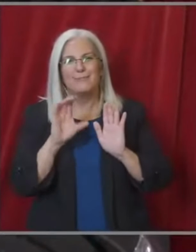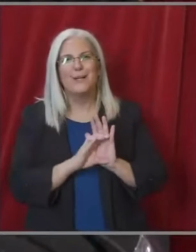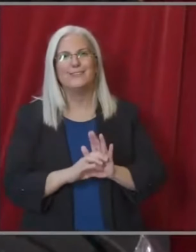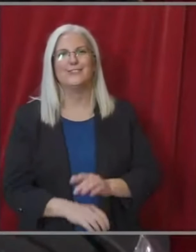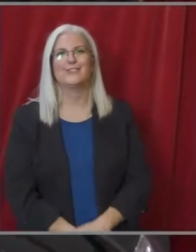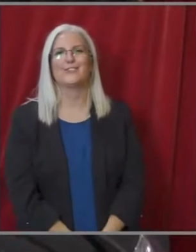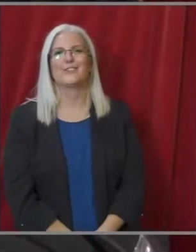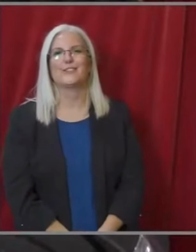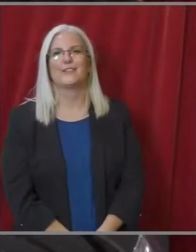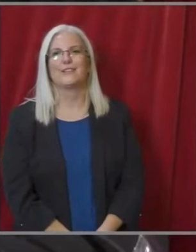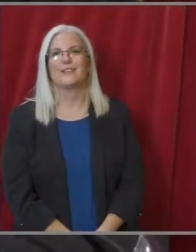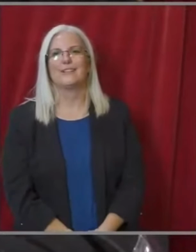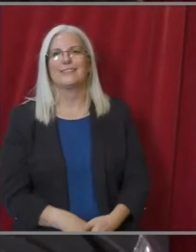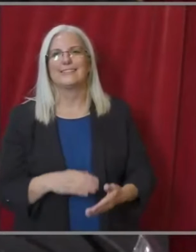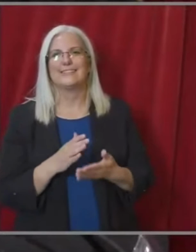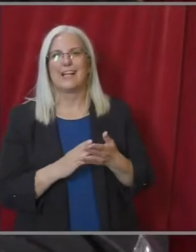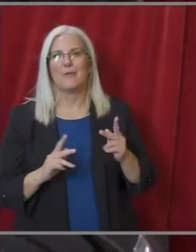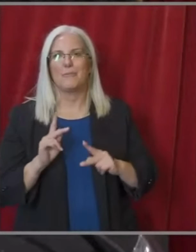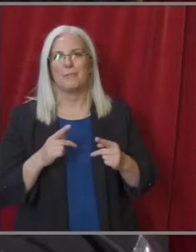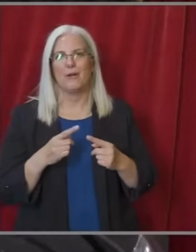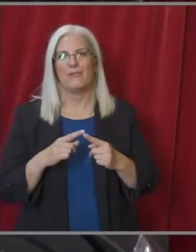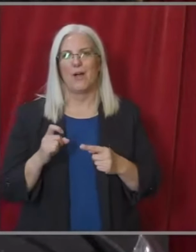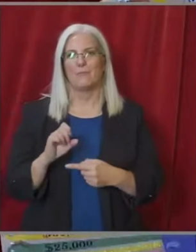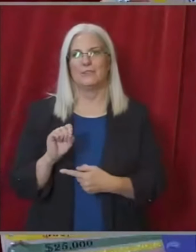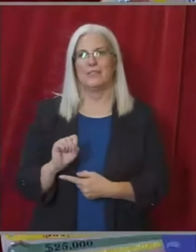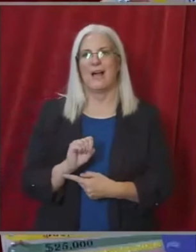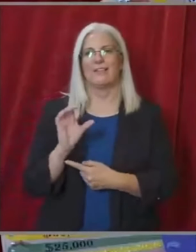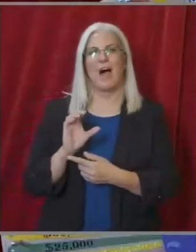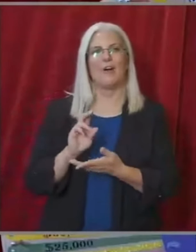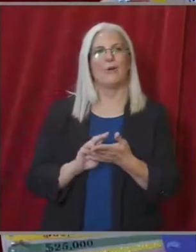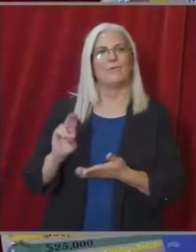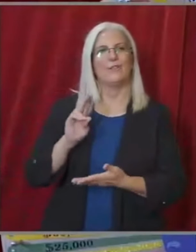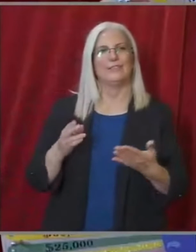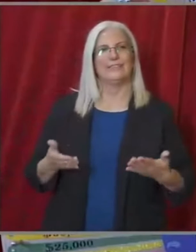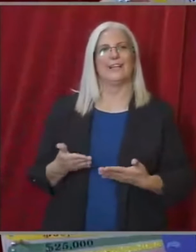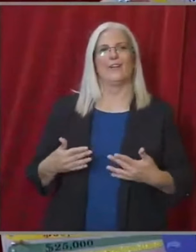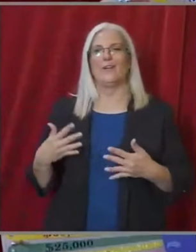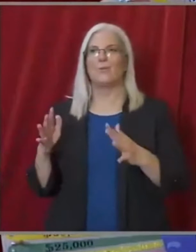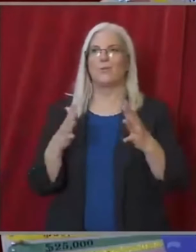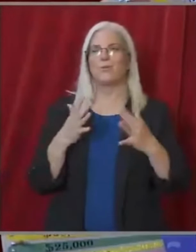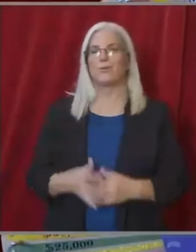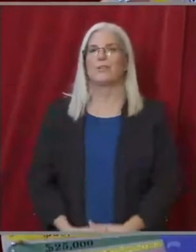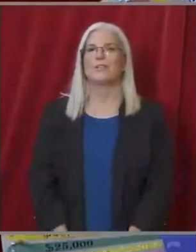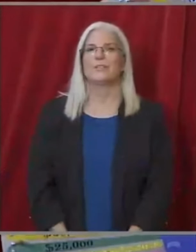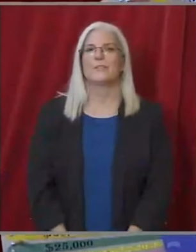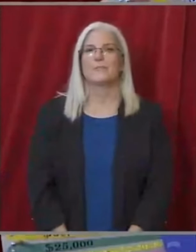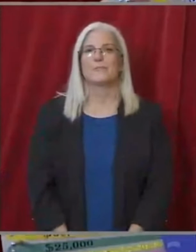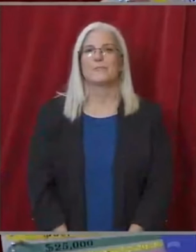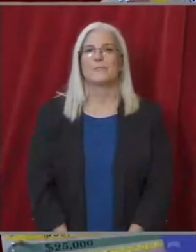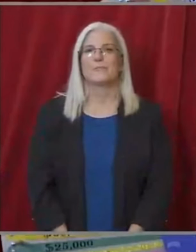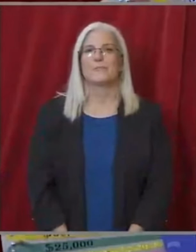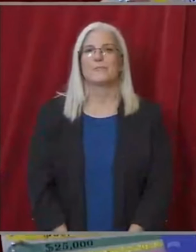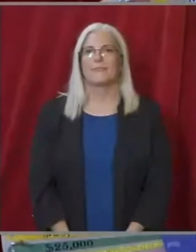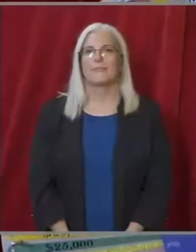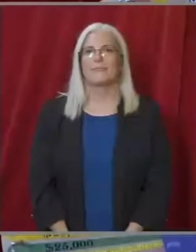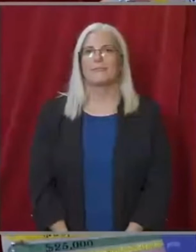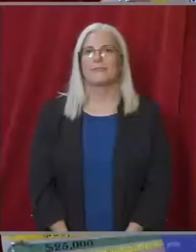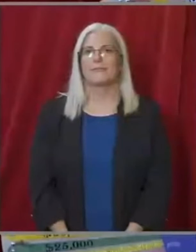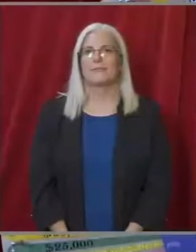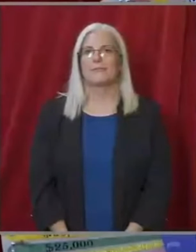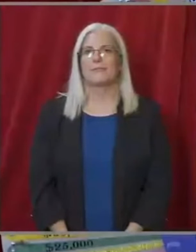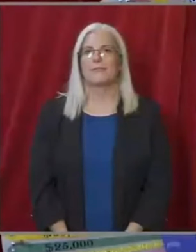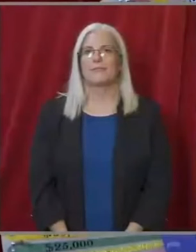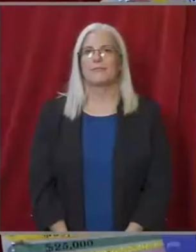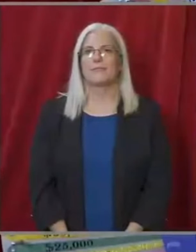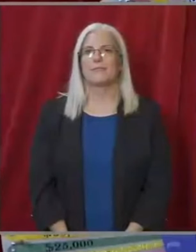there. Santa Clara University graduate here. We appreciate that. Santa Cruz. Right.